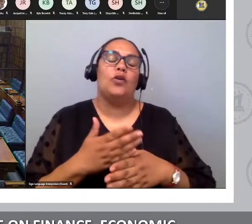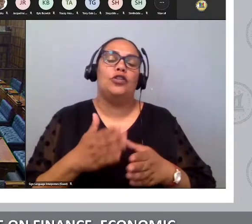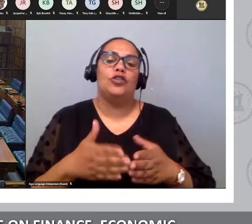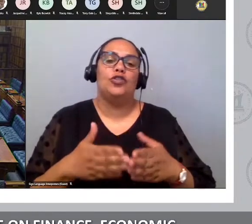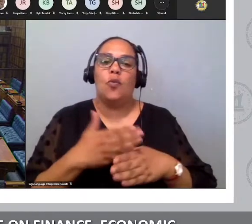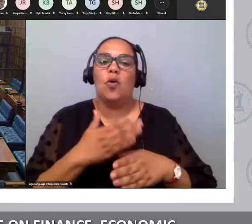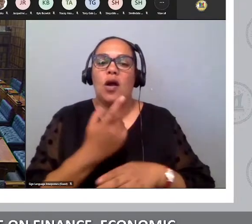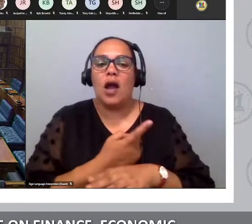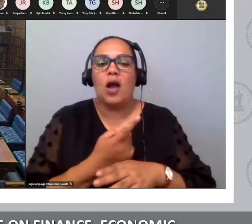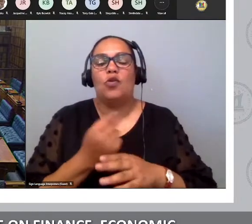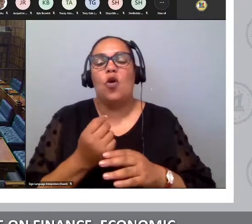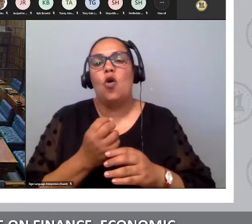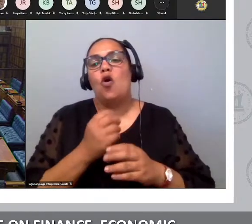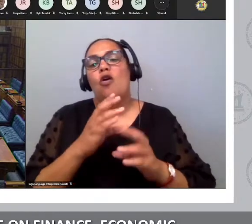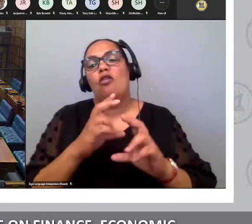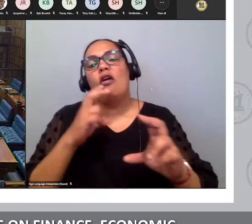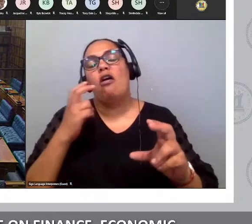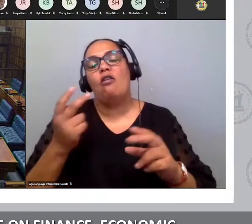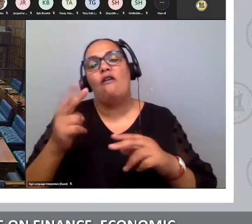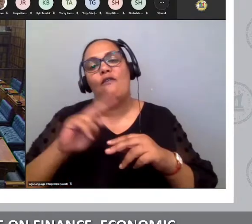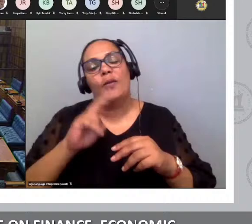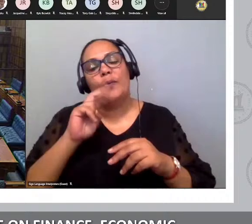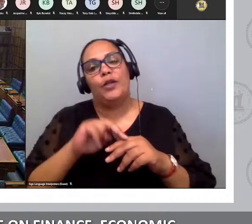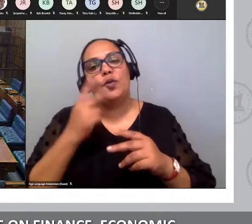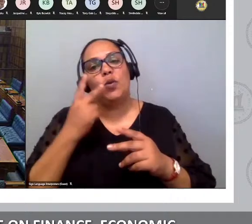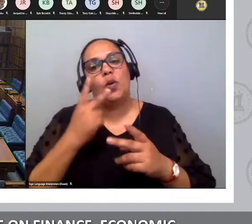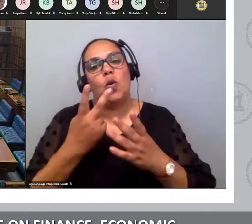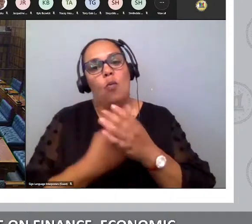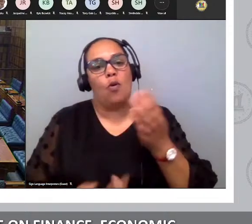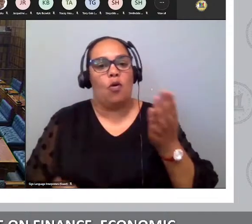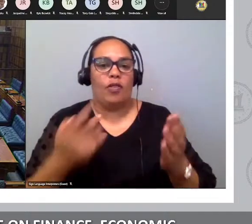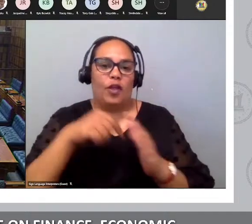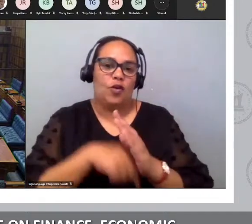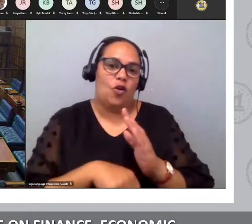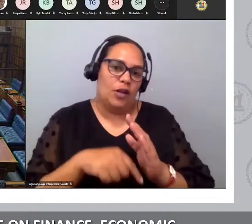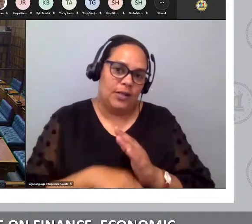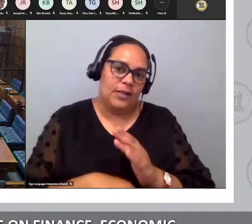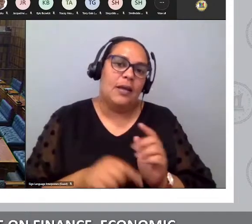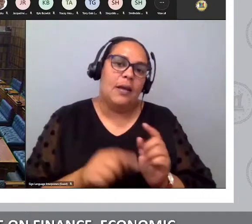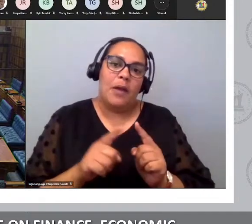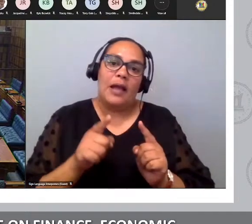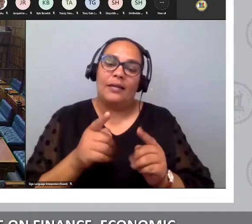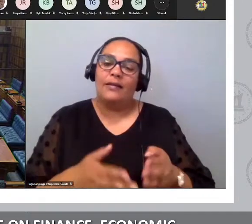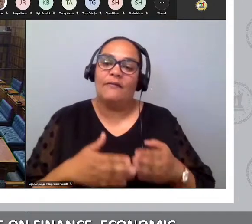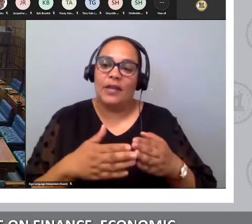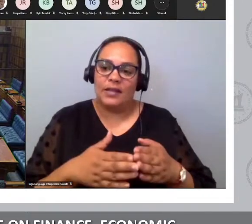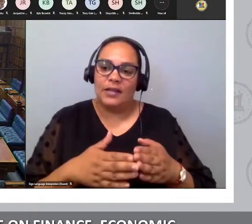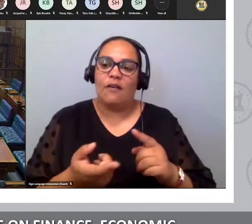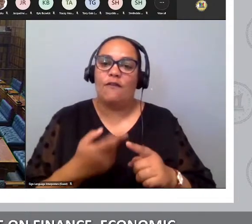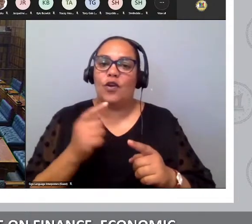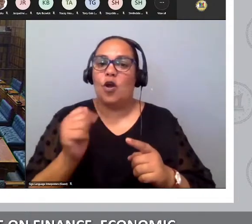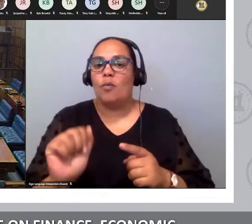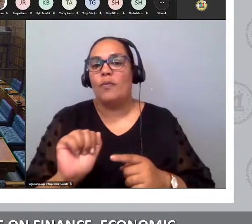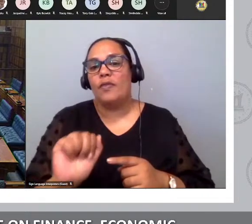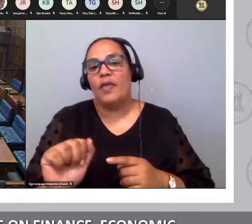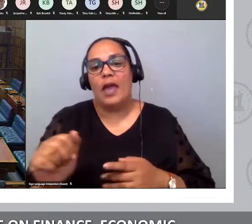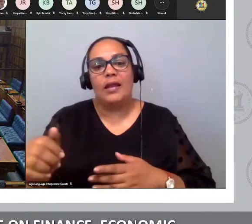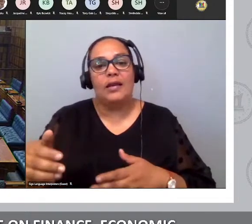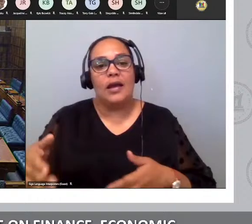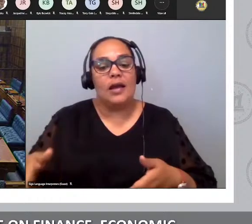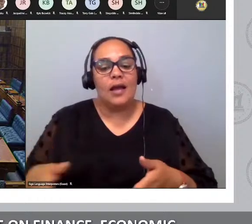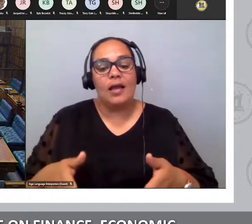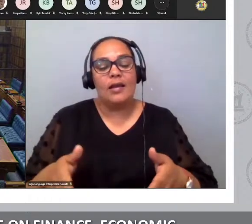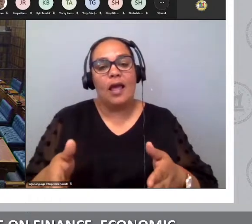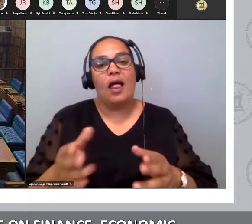talk about cargo volumes we have to look at both of them in context and the vessel from the sewers Canal